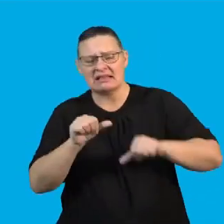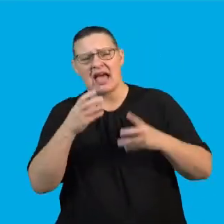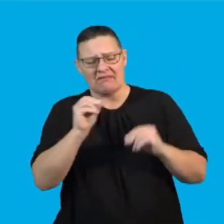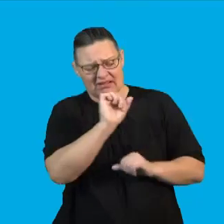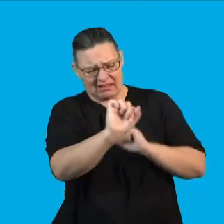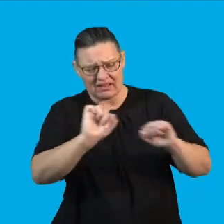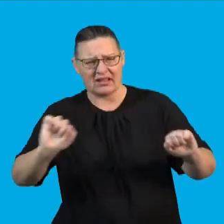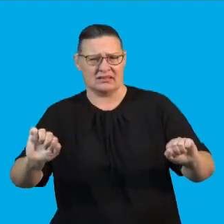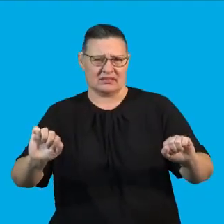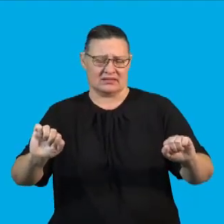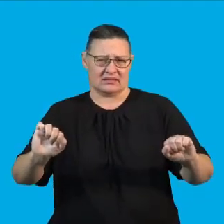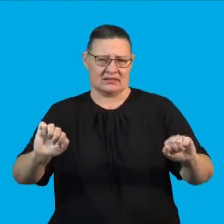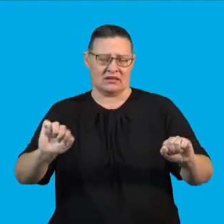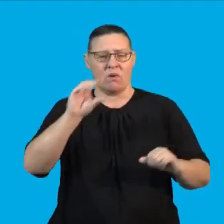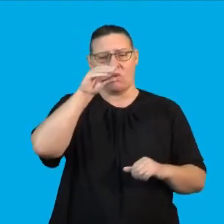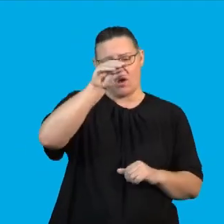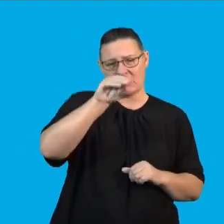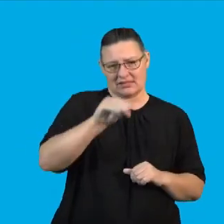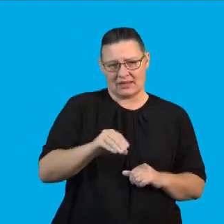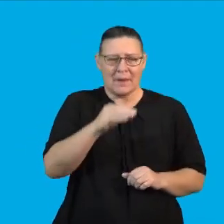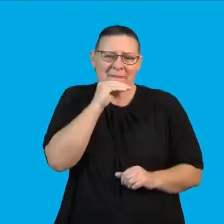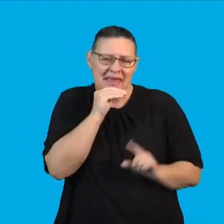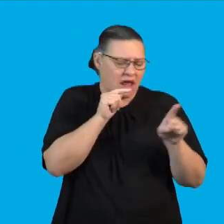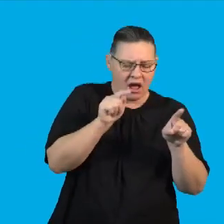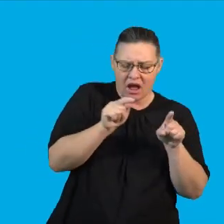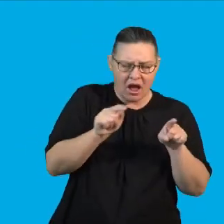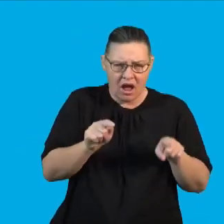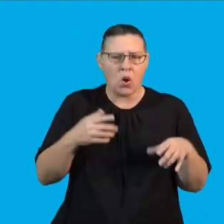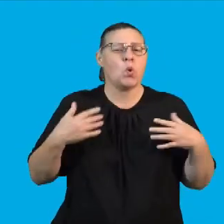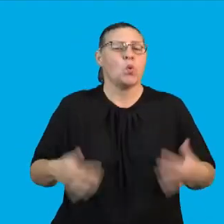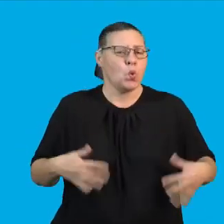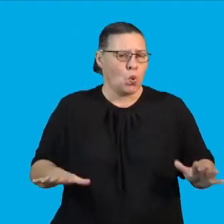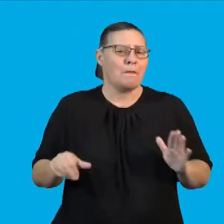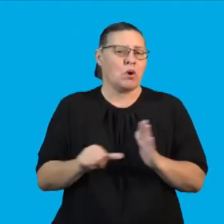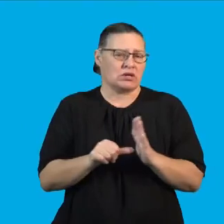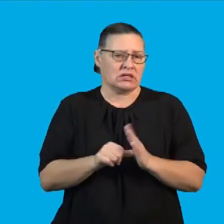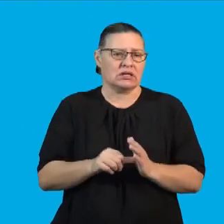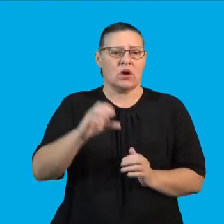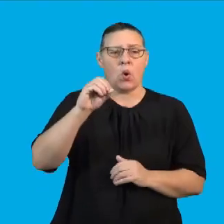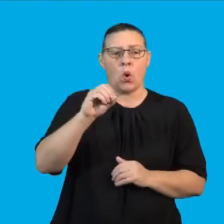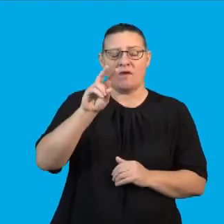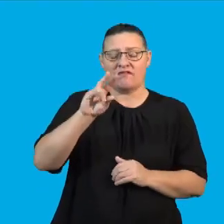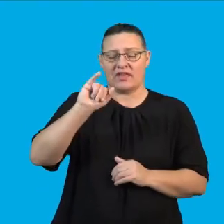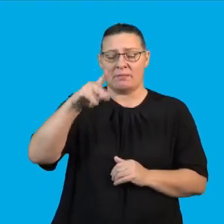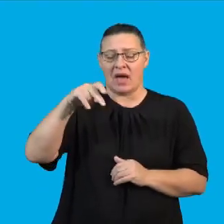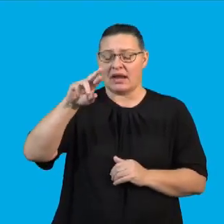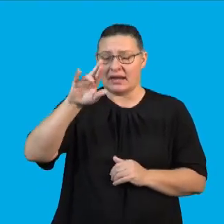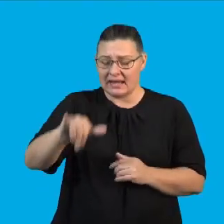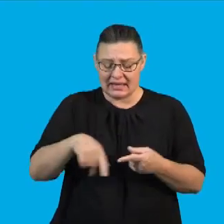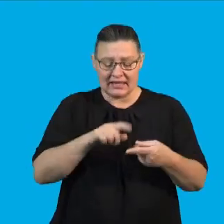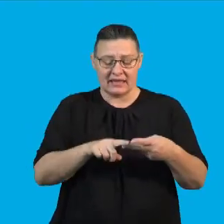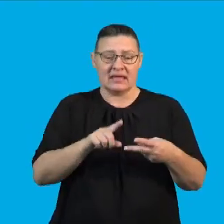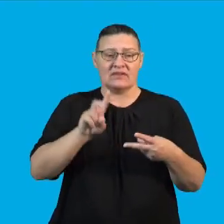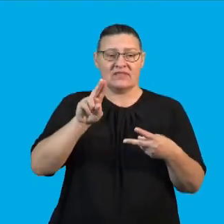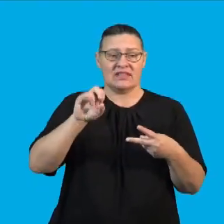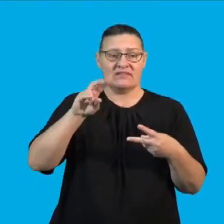also need to know the definitions that are given. So, very crucial, keep an eye on ovipary, keep an eye